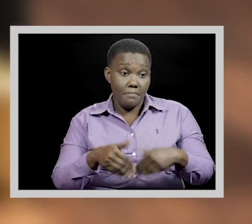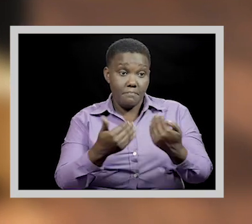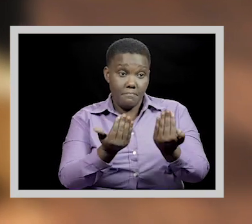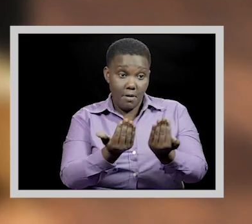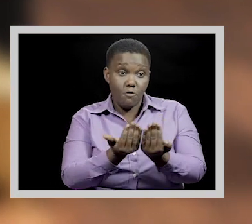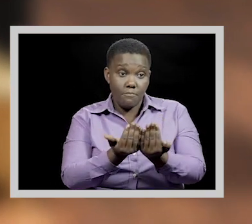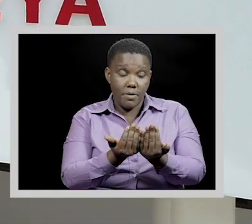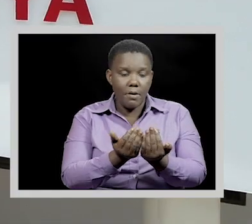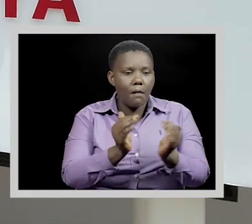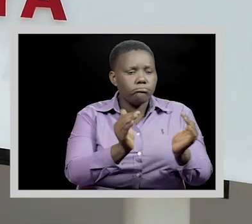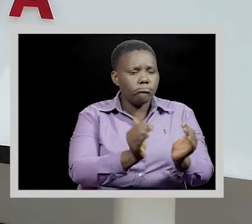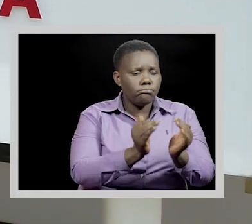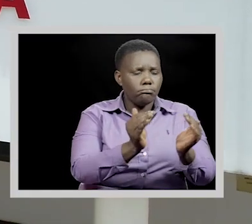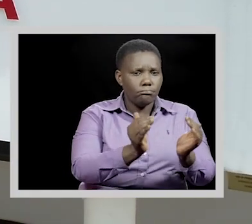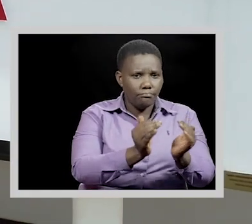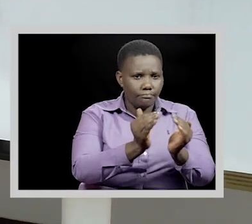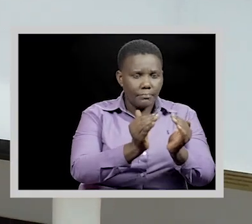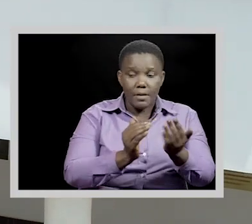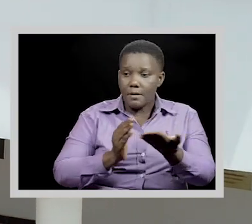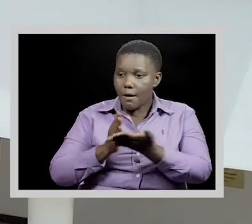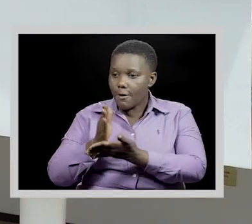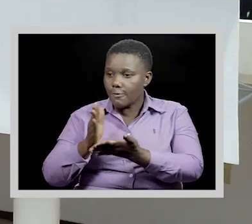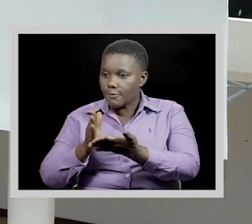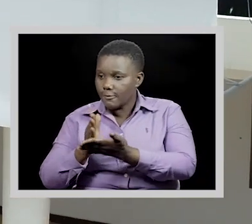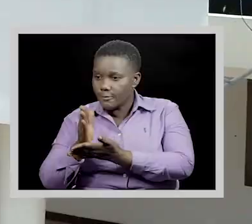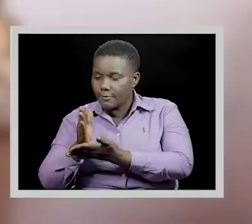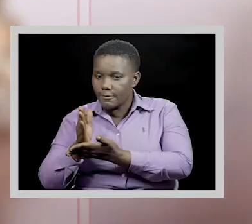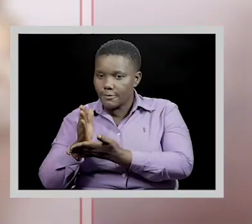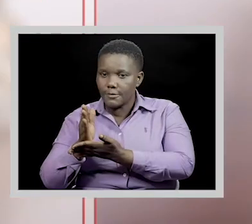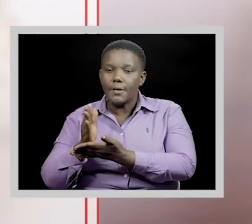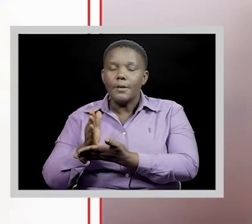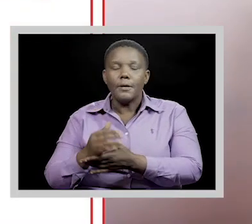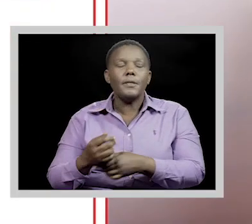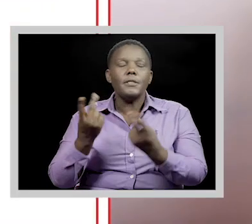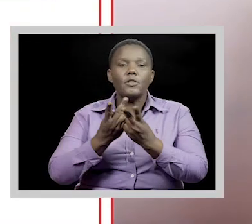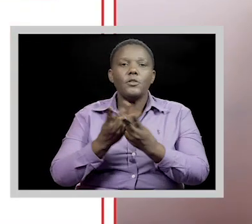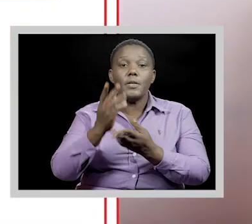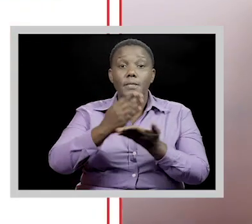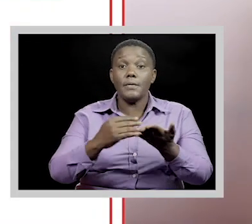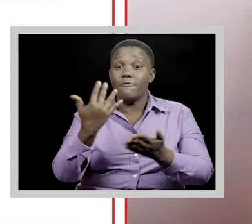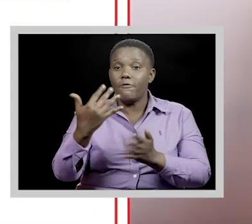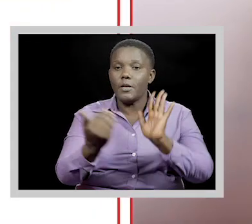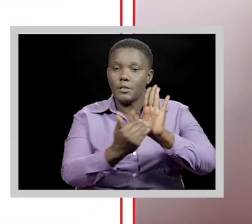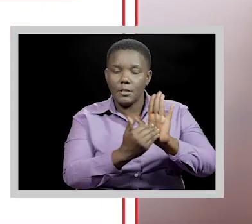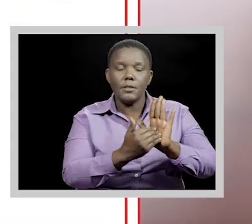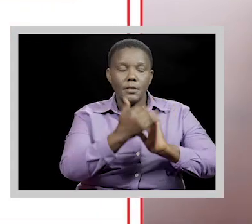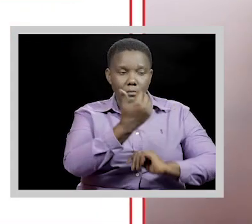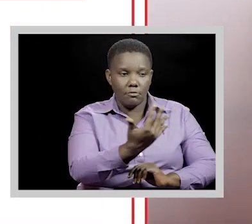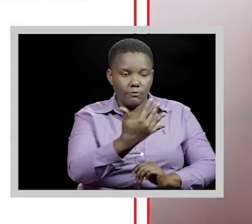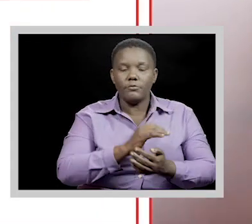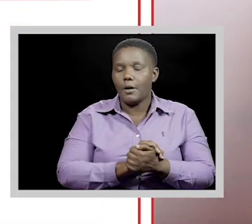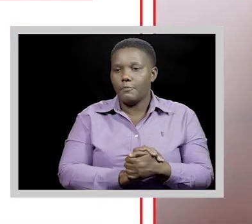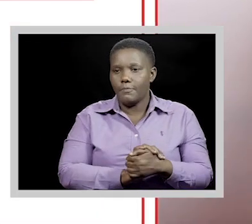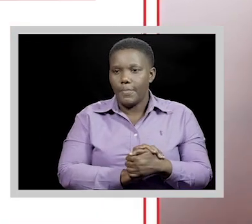parentage. Applications for custody, maintenance, access, and parentage are covered under Part 5 of the Law